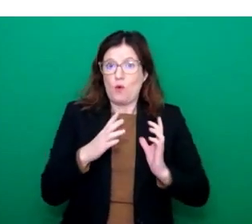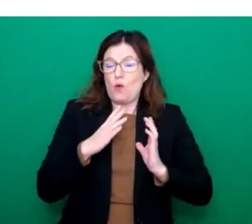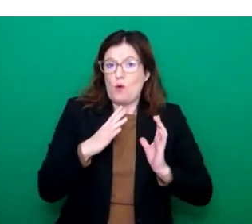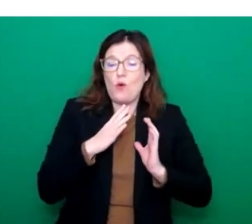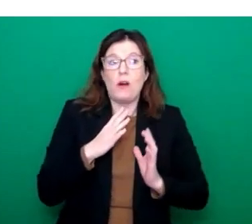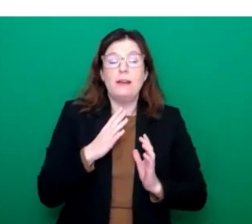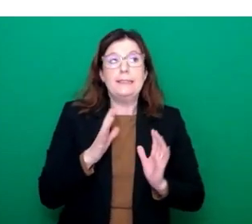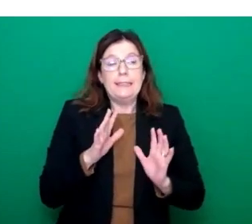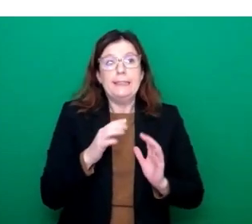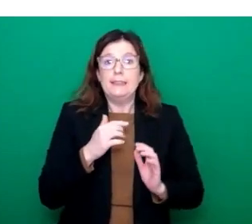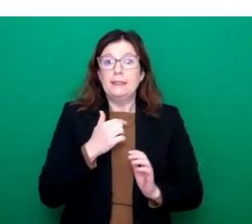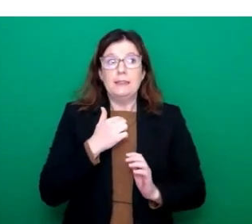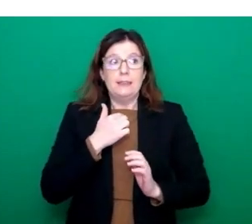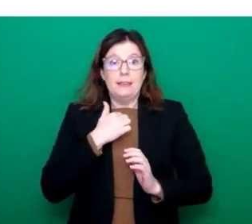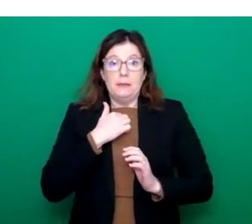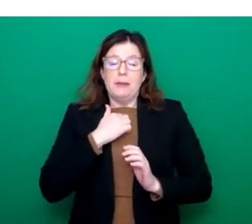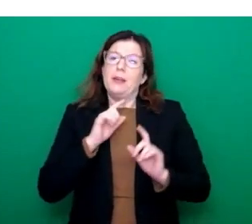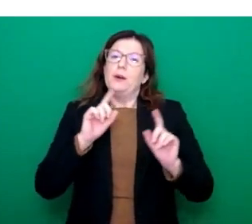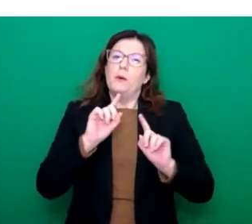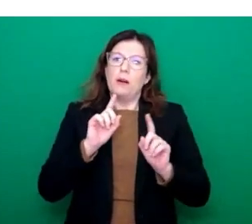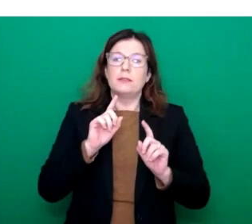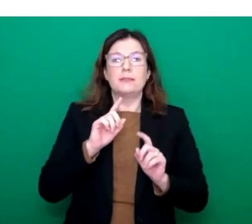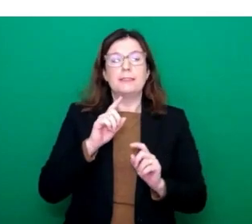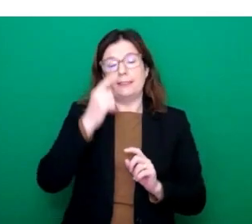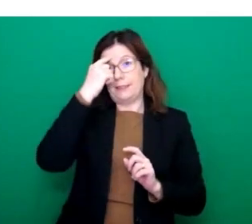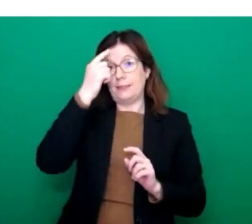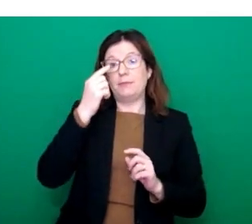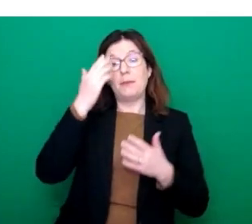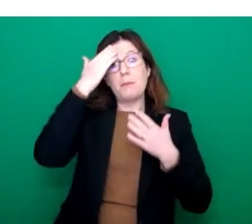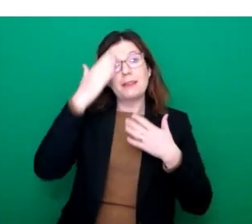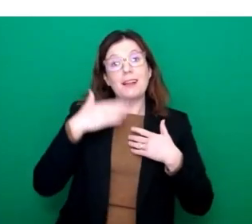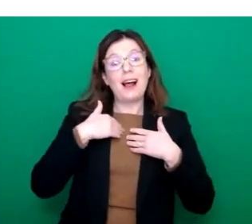my side, better training in mental health